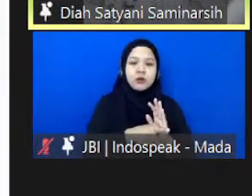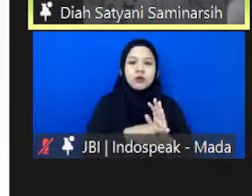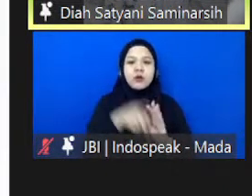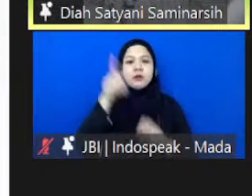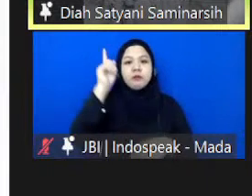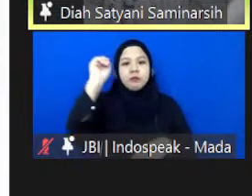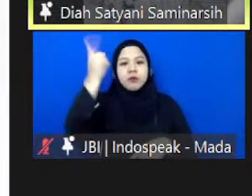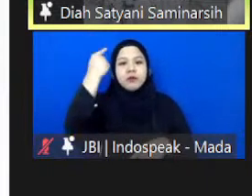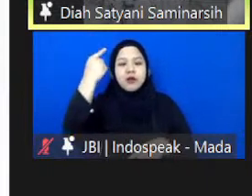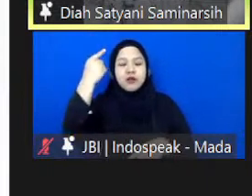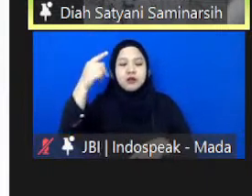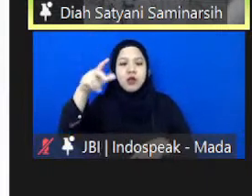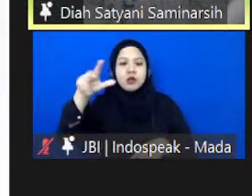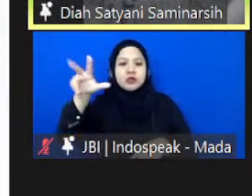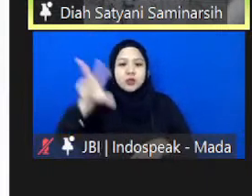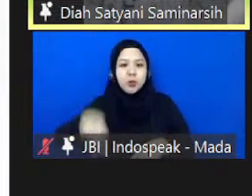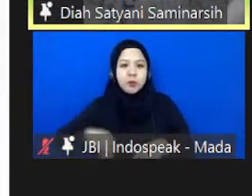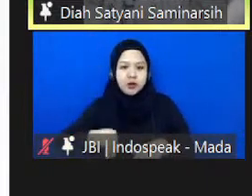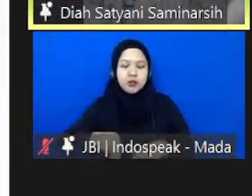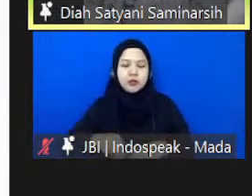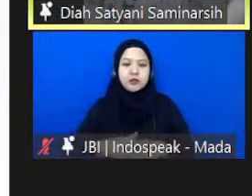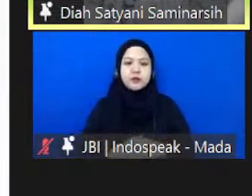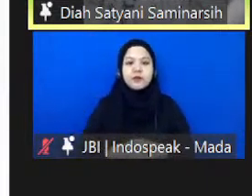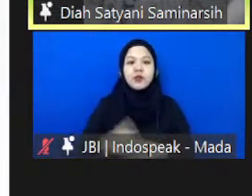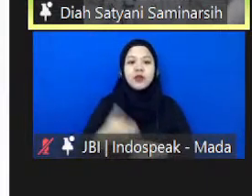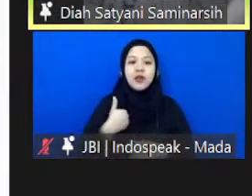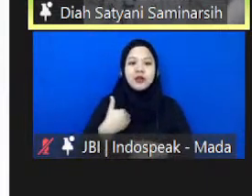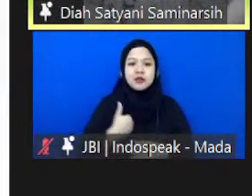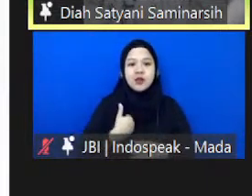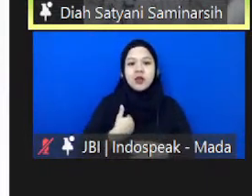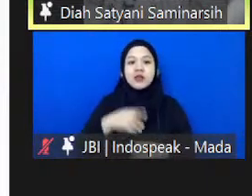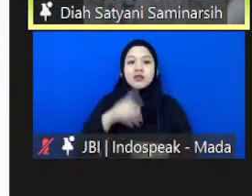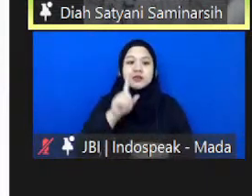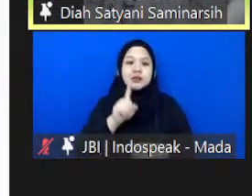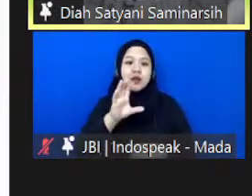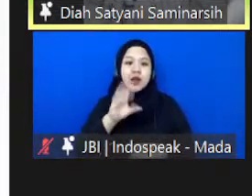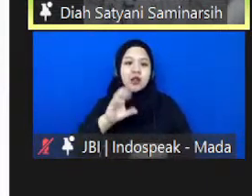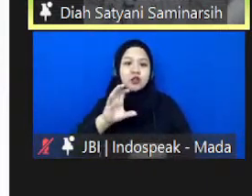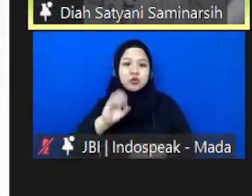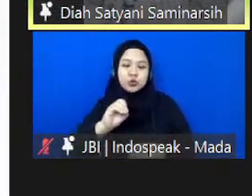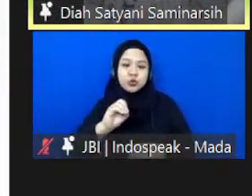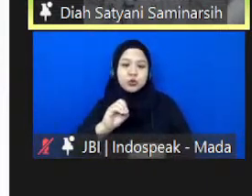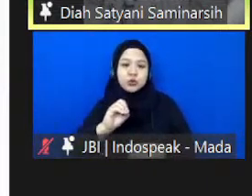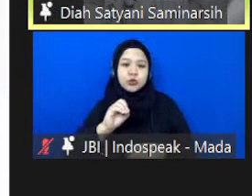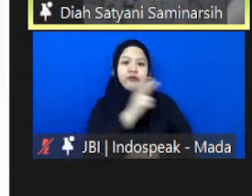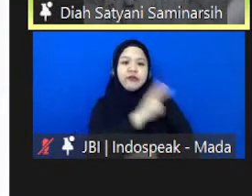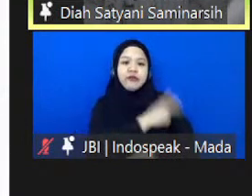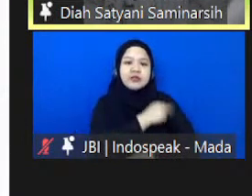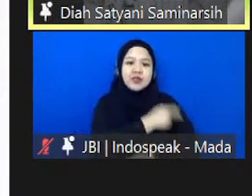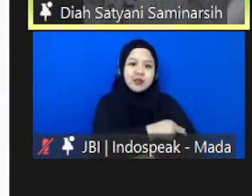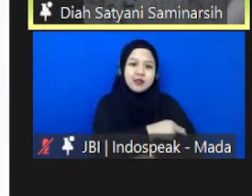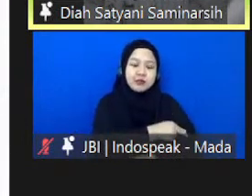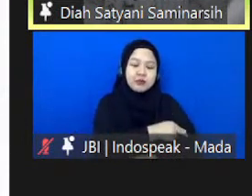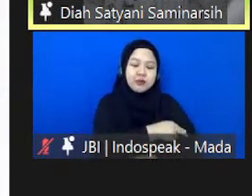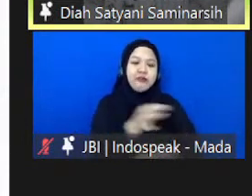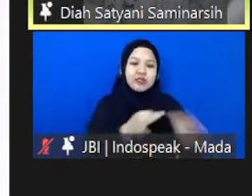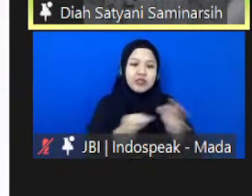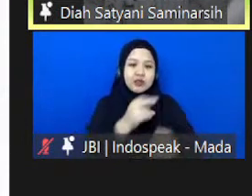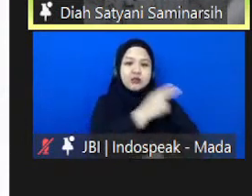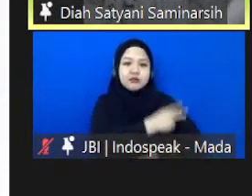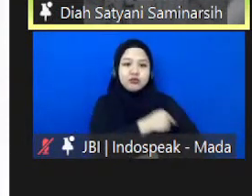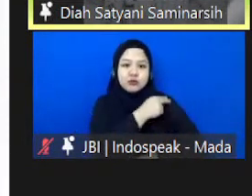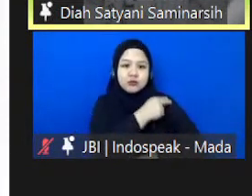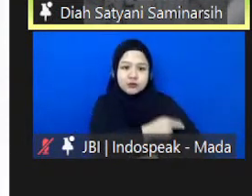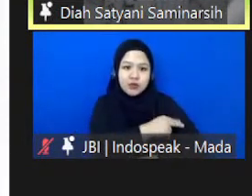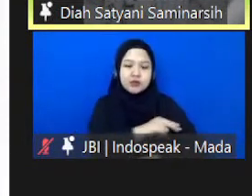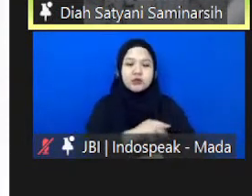West Java. It covers 100 primary healthcare facilities in 12 districts in West Java and with an